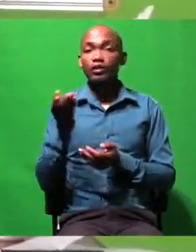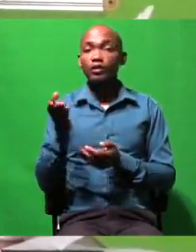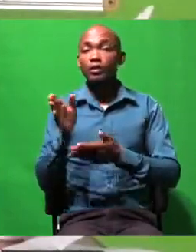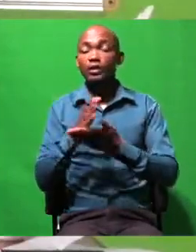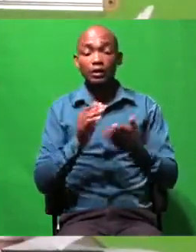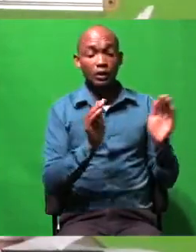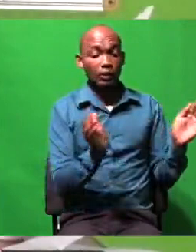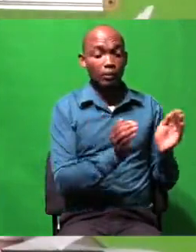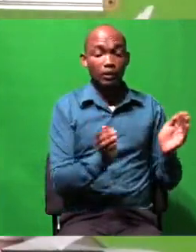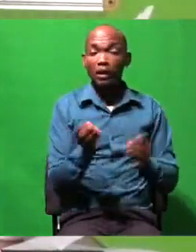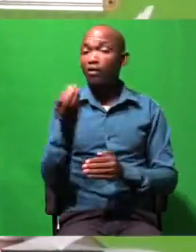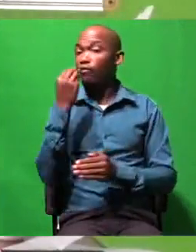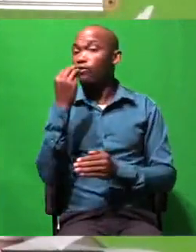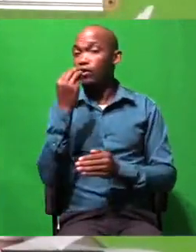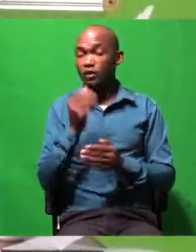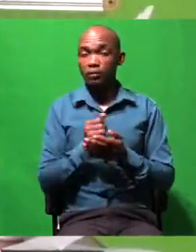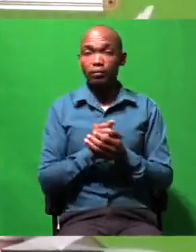preserve the food.